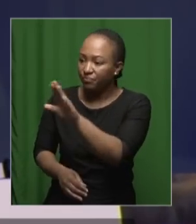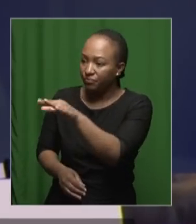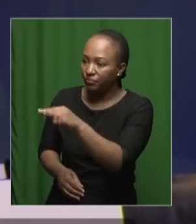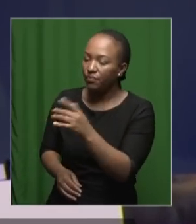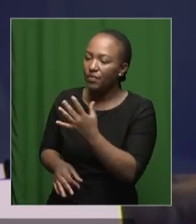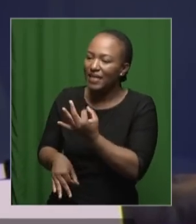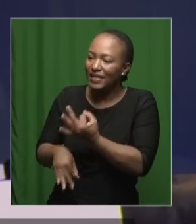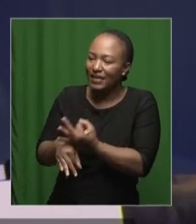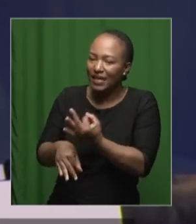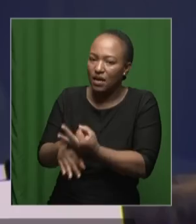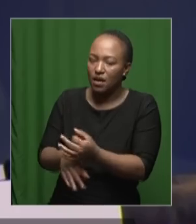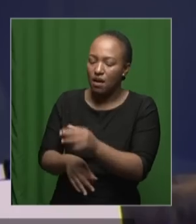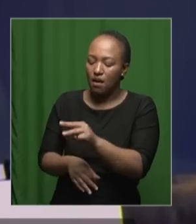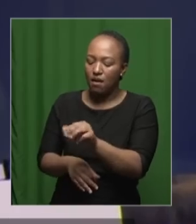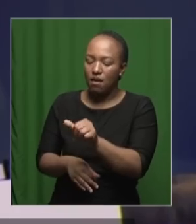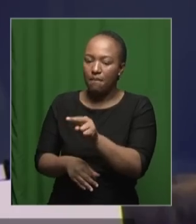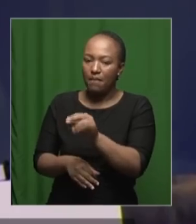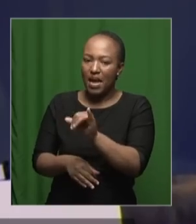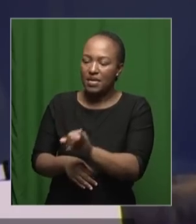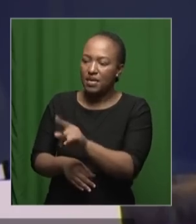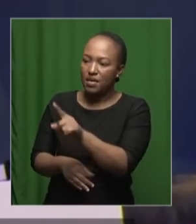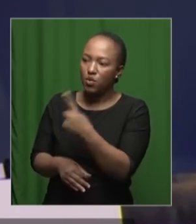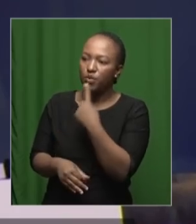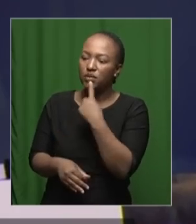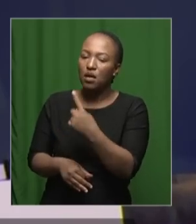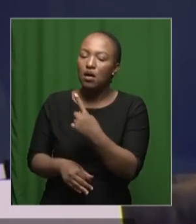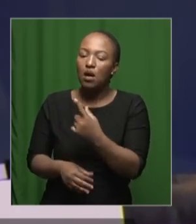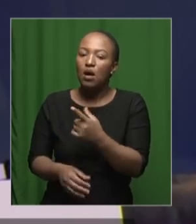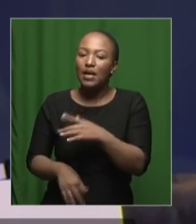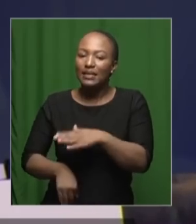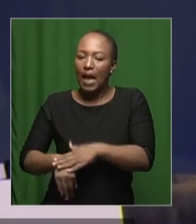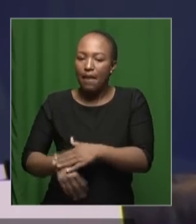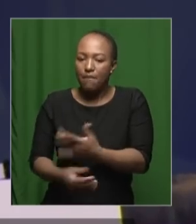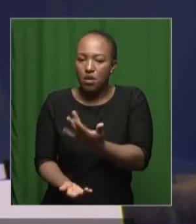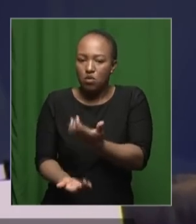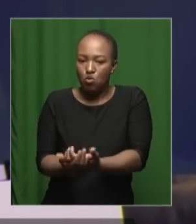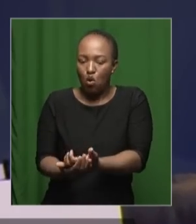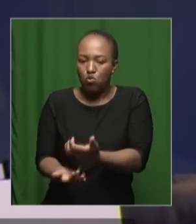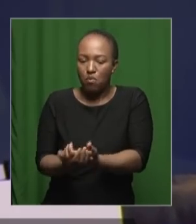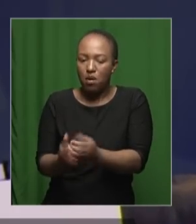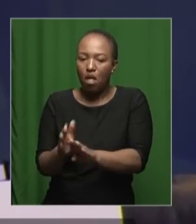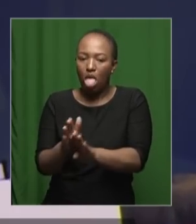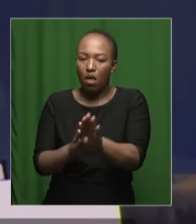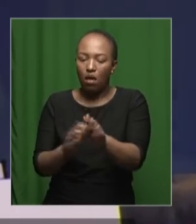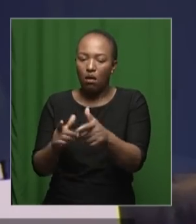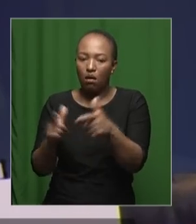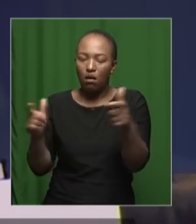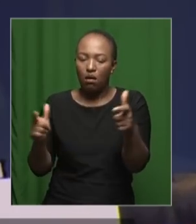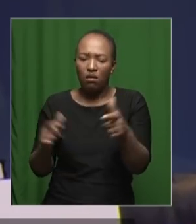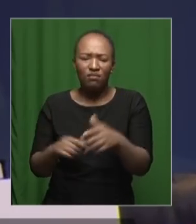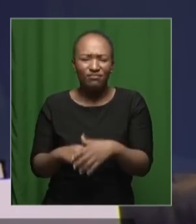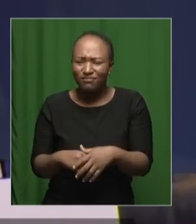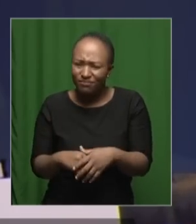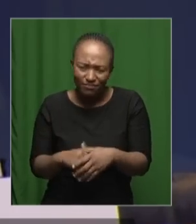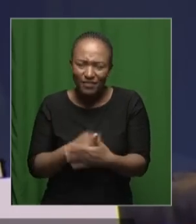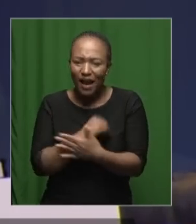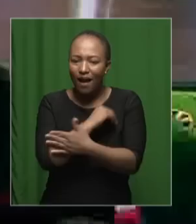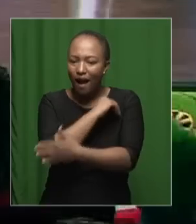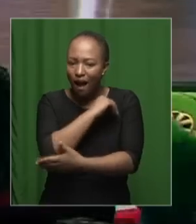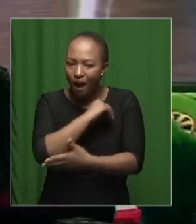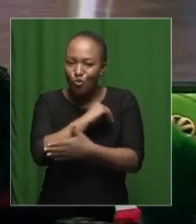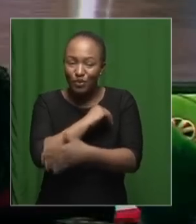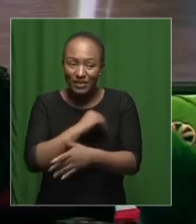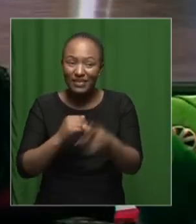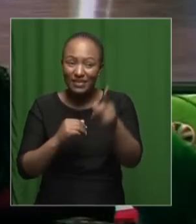not mislead people and say when economy is growing, we won't talk immigration. Even rich countries are still talking